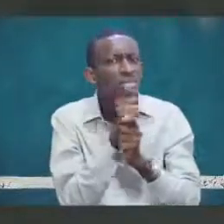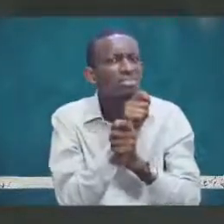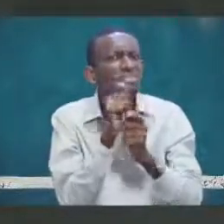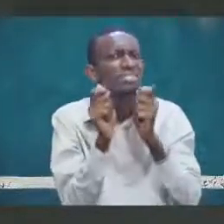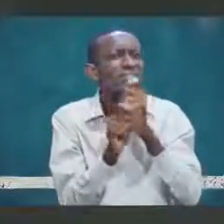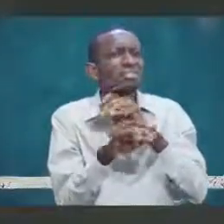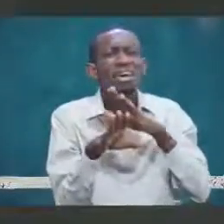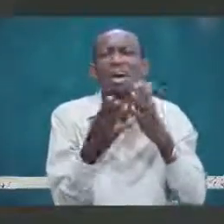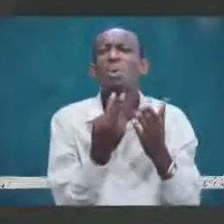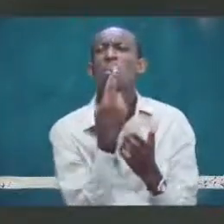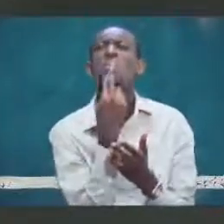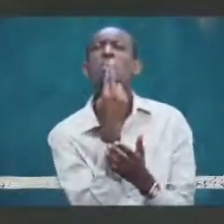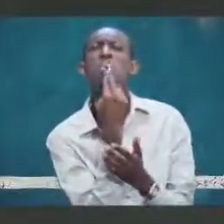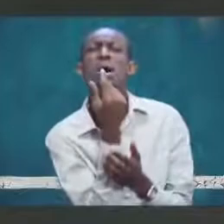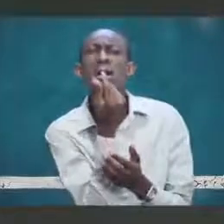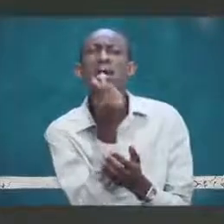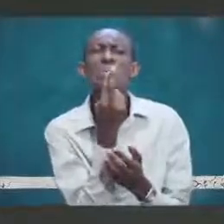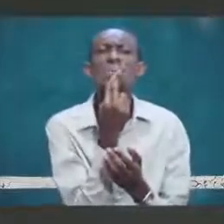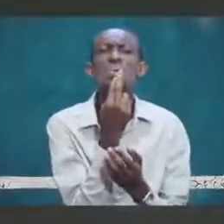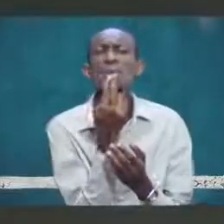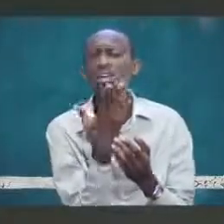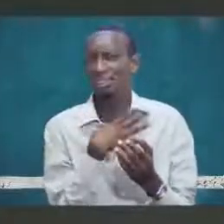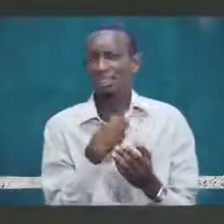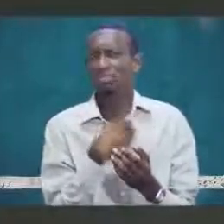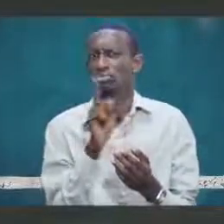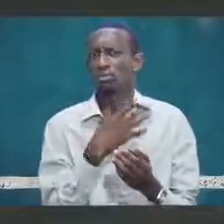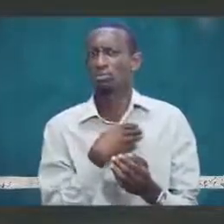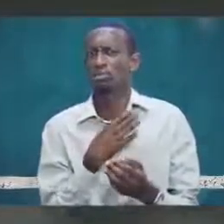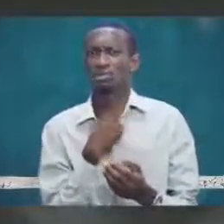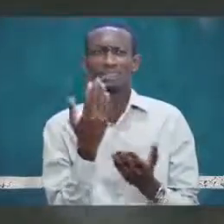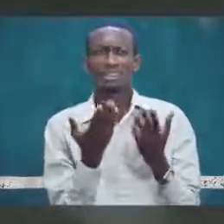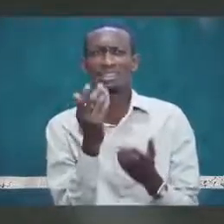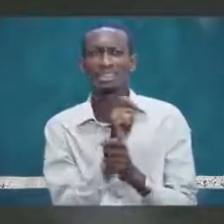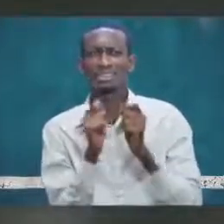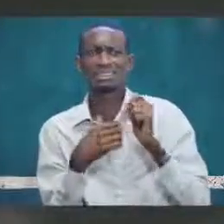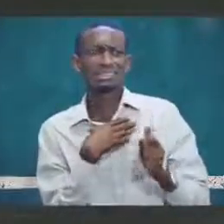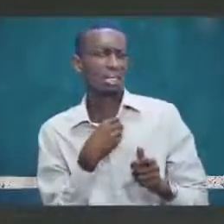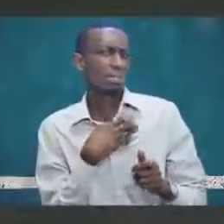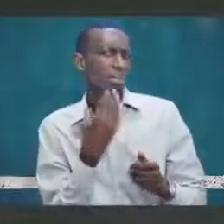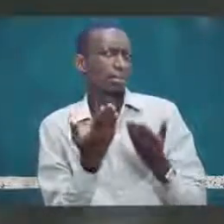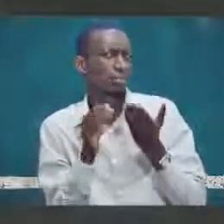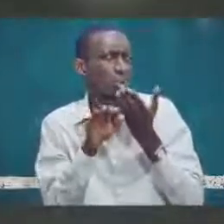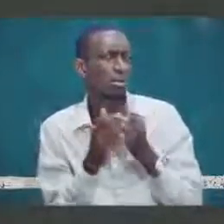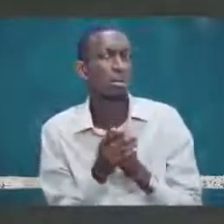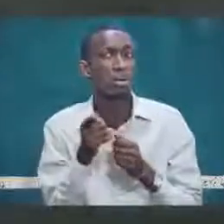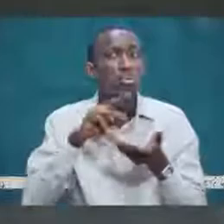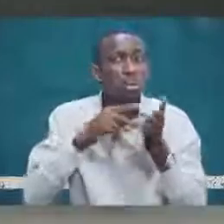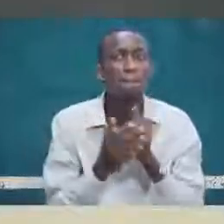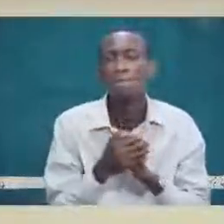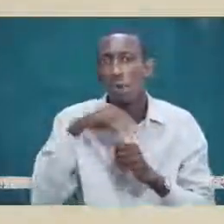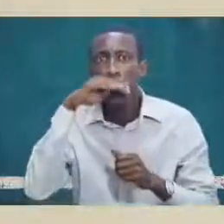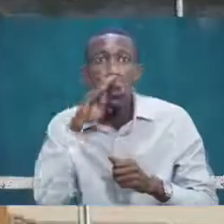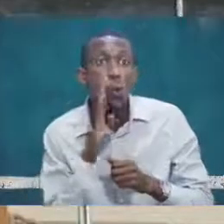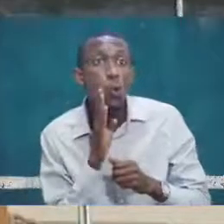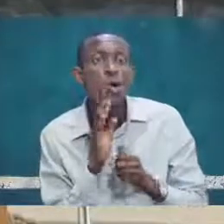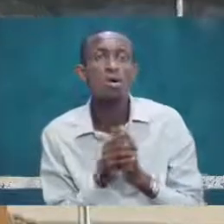somehow yellowish. Yellowish. It is turning yellowish. So that means reddish brown, as we had